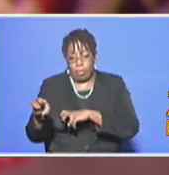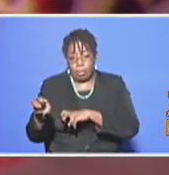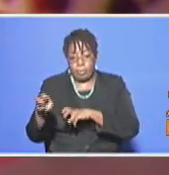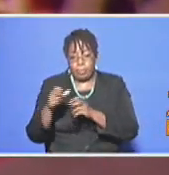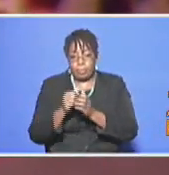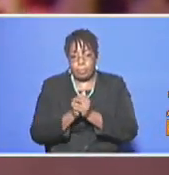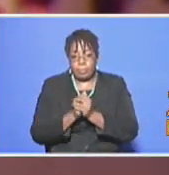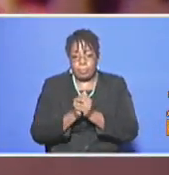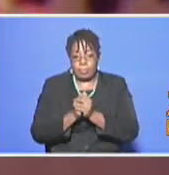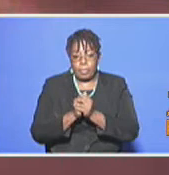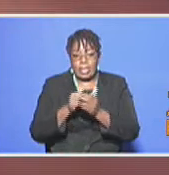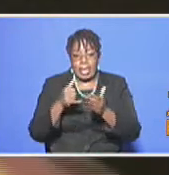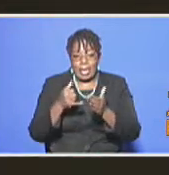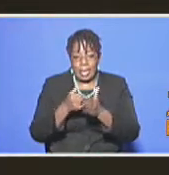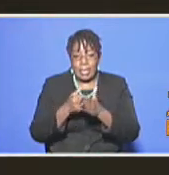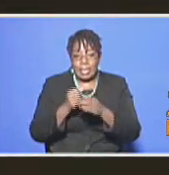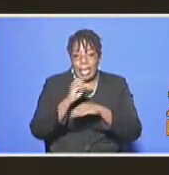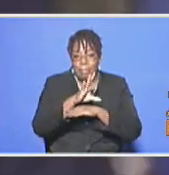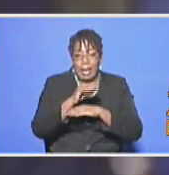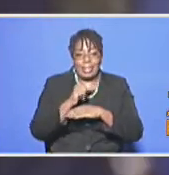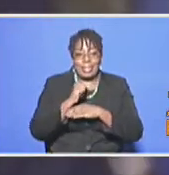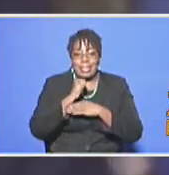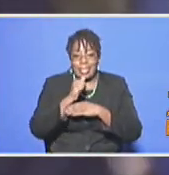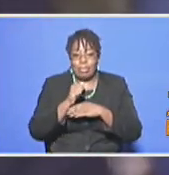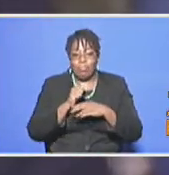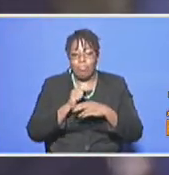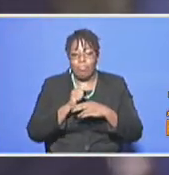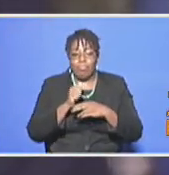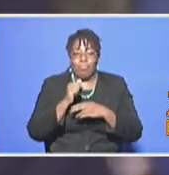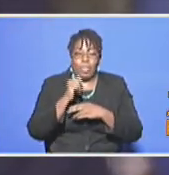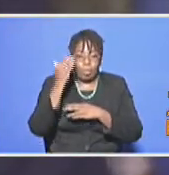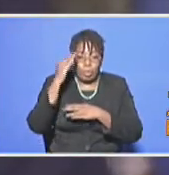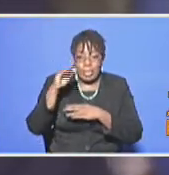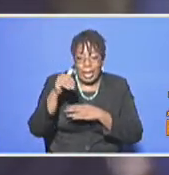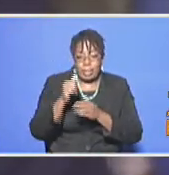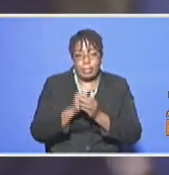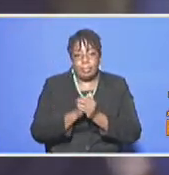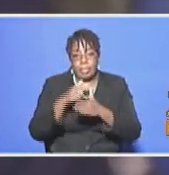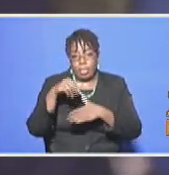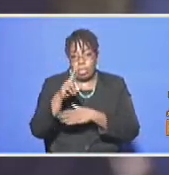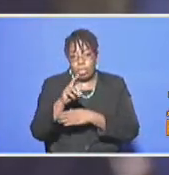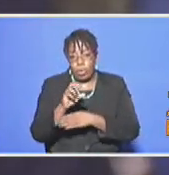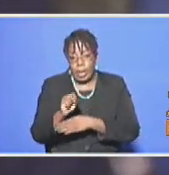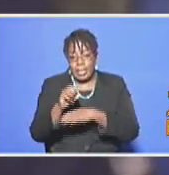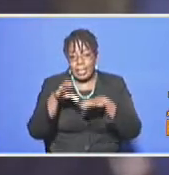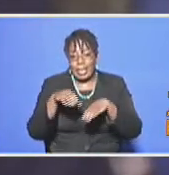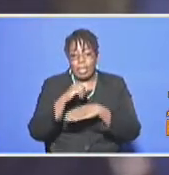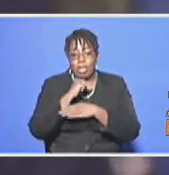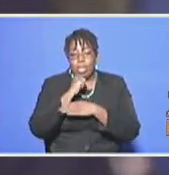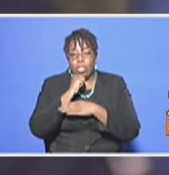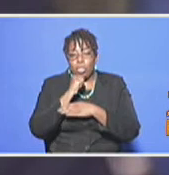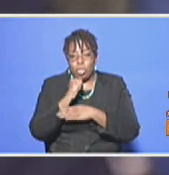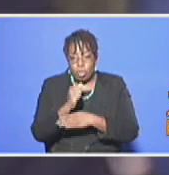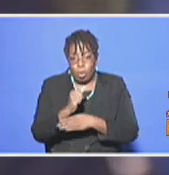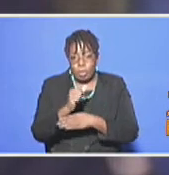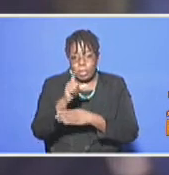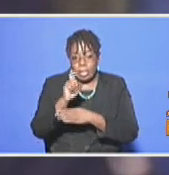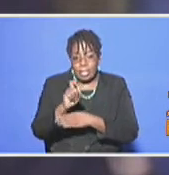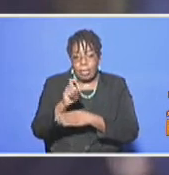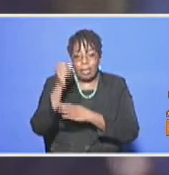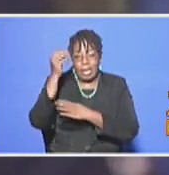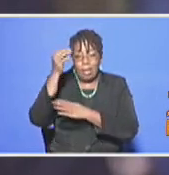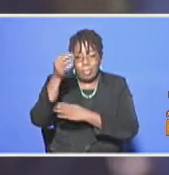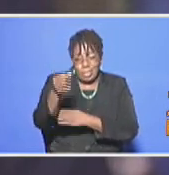with its impact still unknown. The situation in the United States of America cannot necessarily